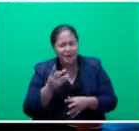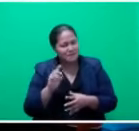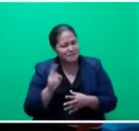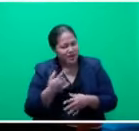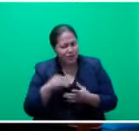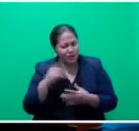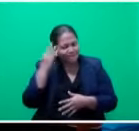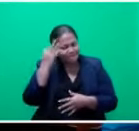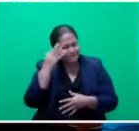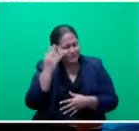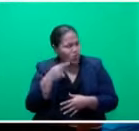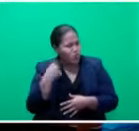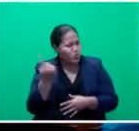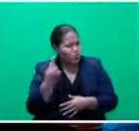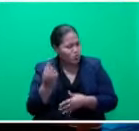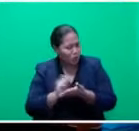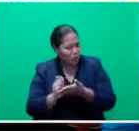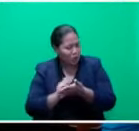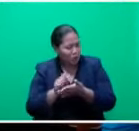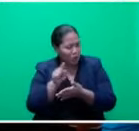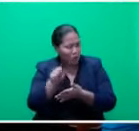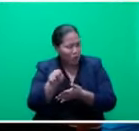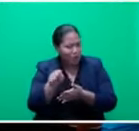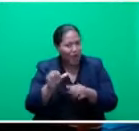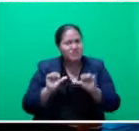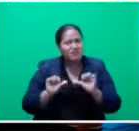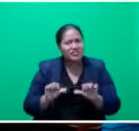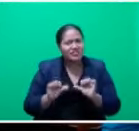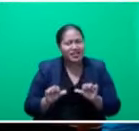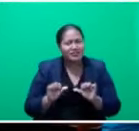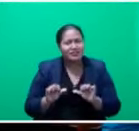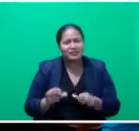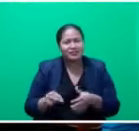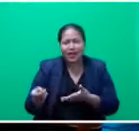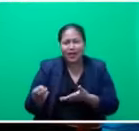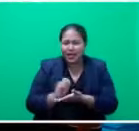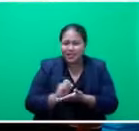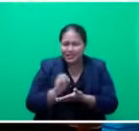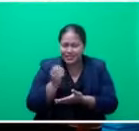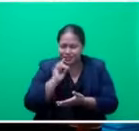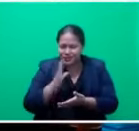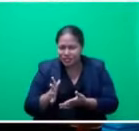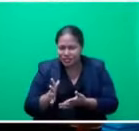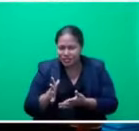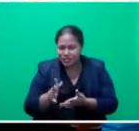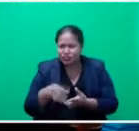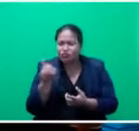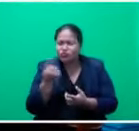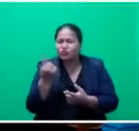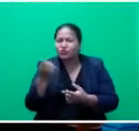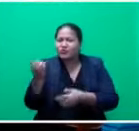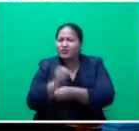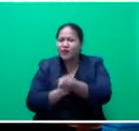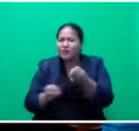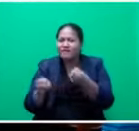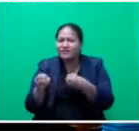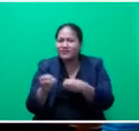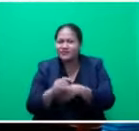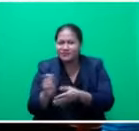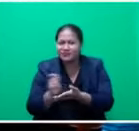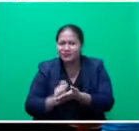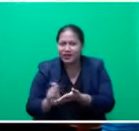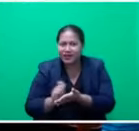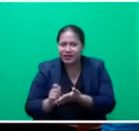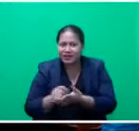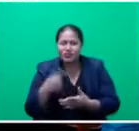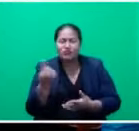speech. I wonder about how much respect they have for His Excellency's office. I wonder about how much respect they have for the